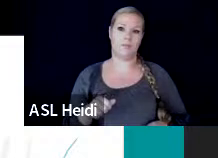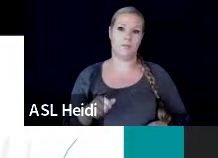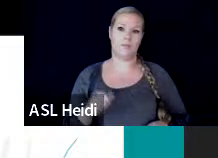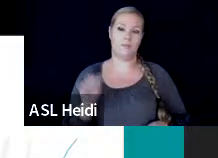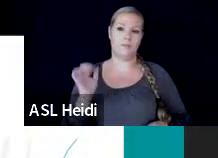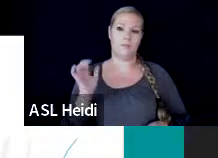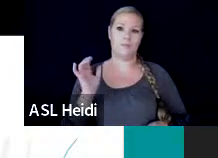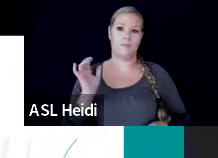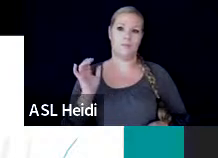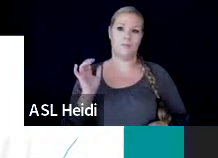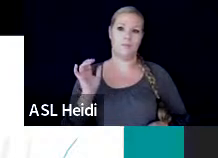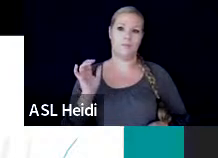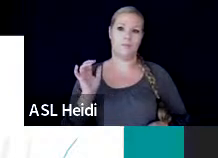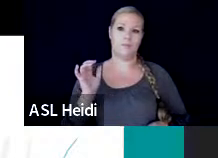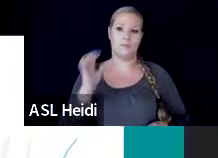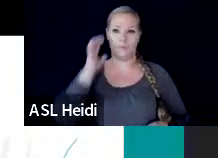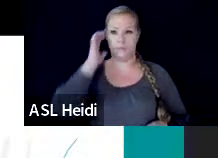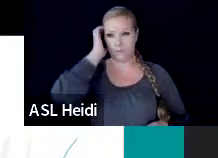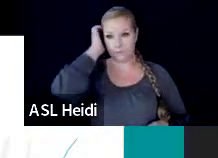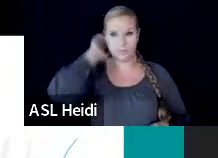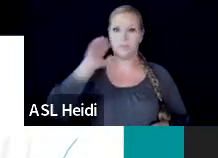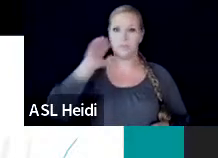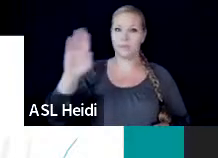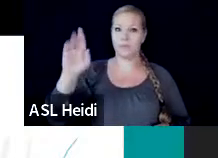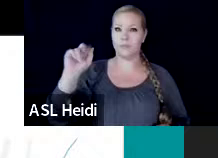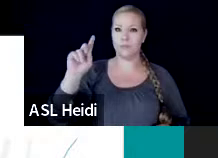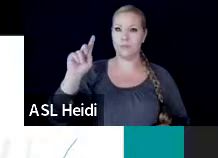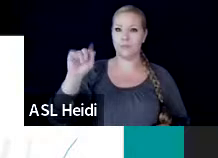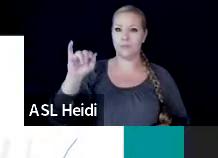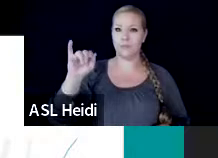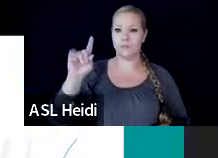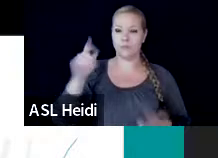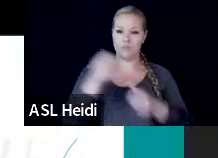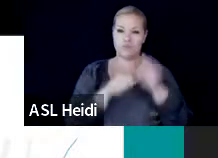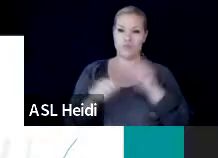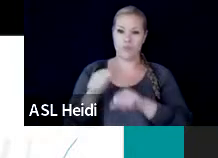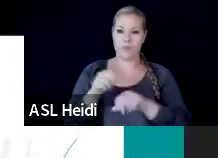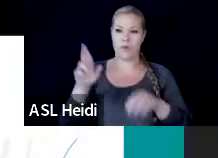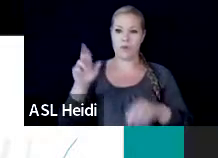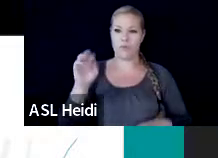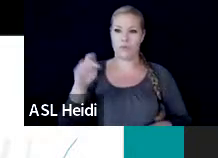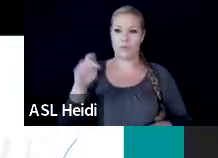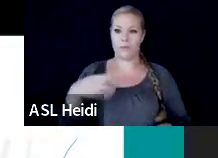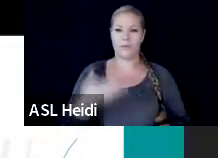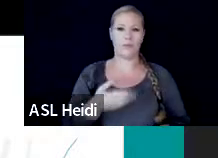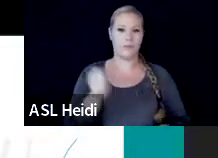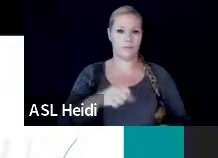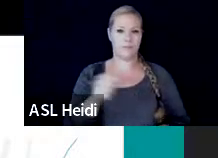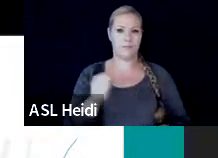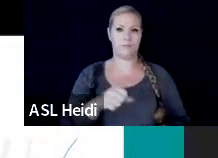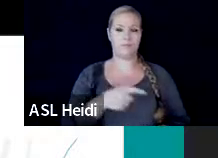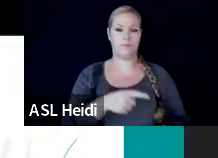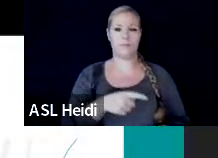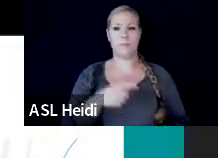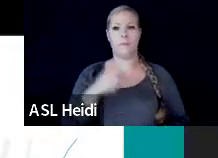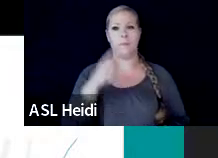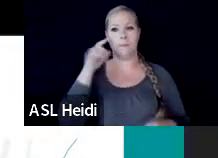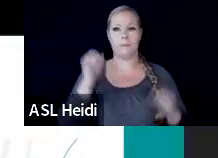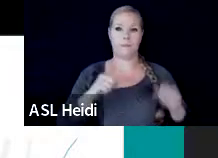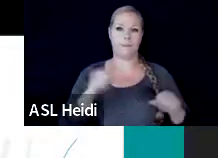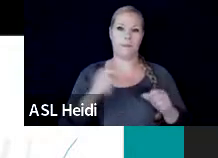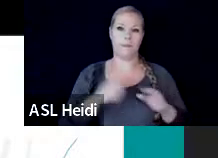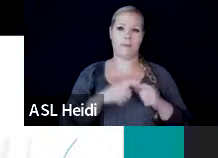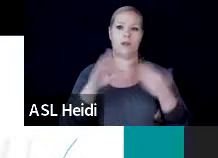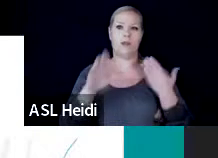that underneath. Yeah, there's a braided ramp there. Yep. Yeah, the braided ramp, so that you can get directly to Fourth